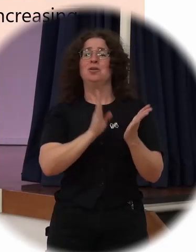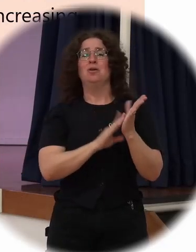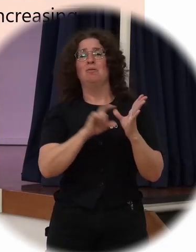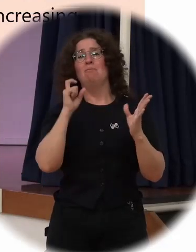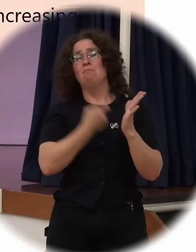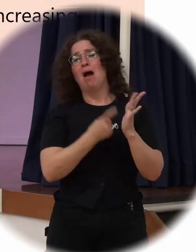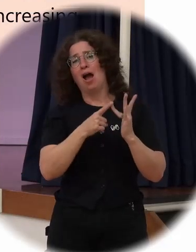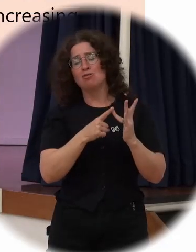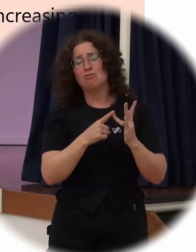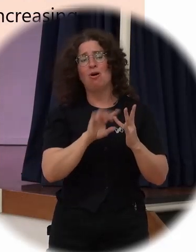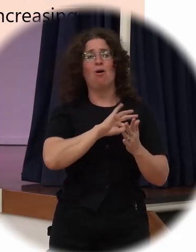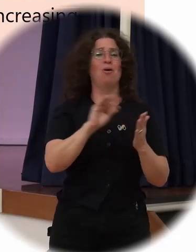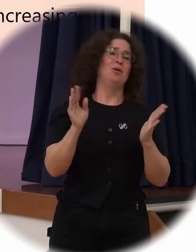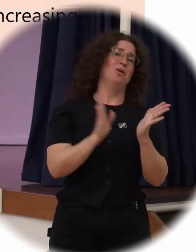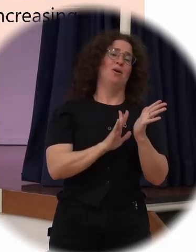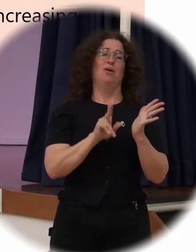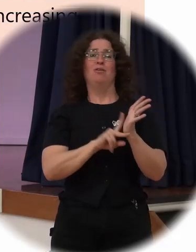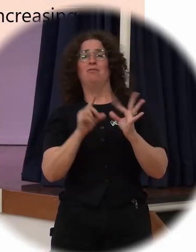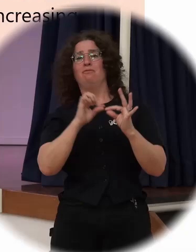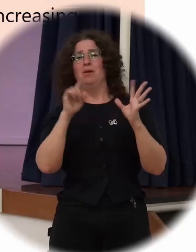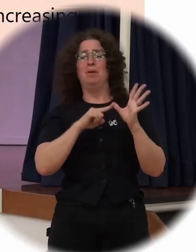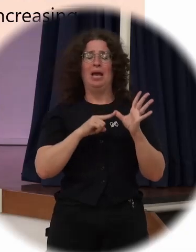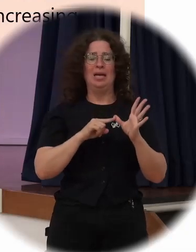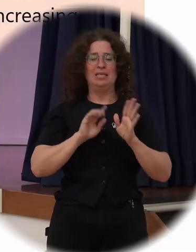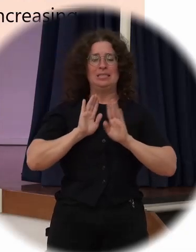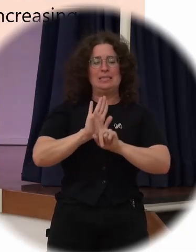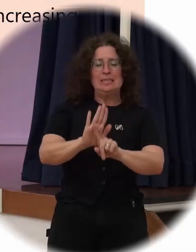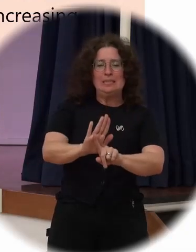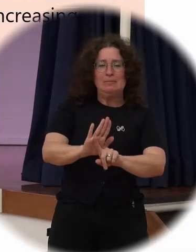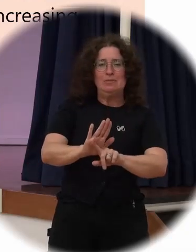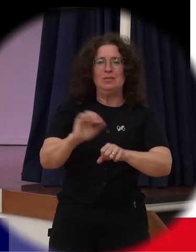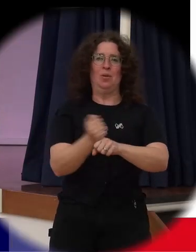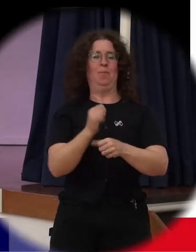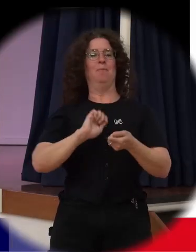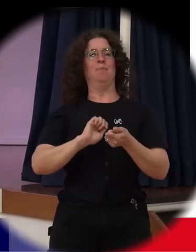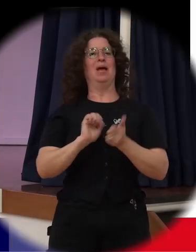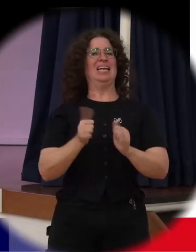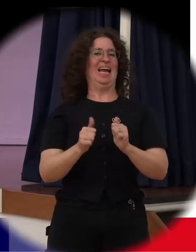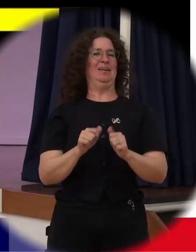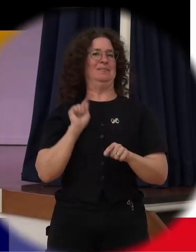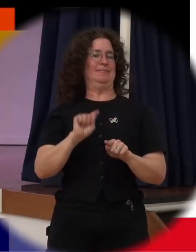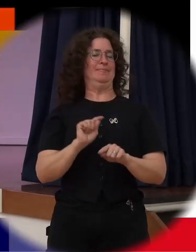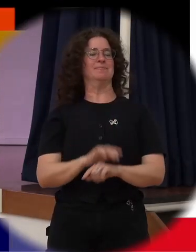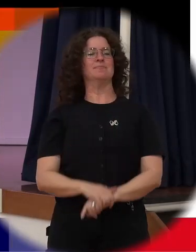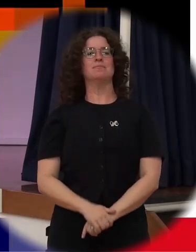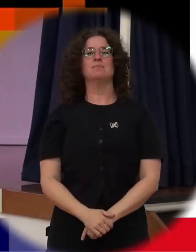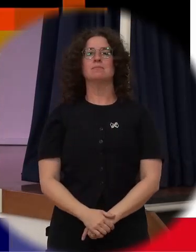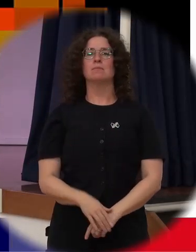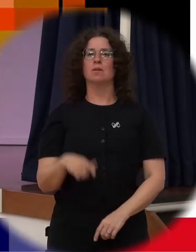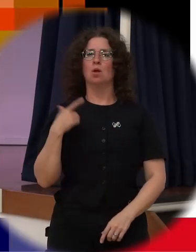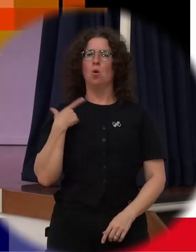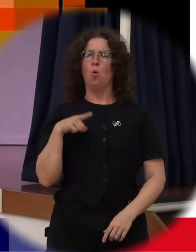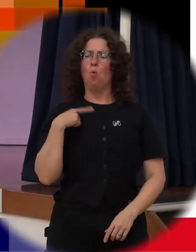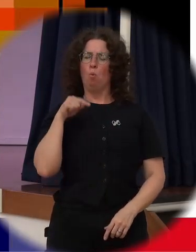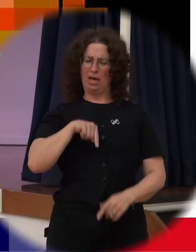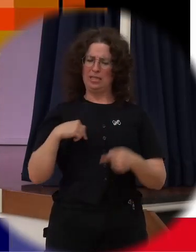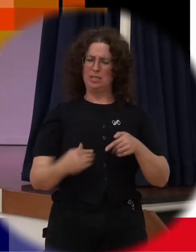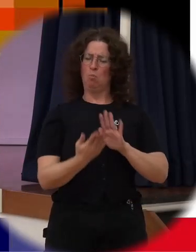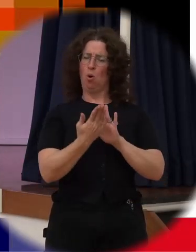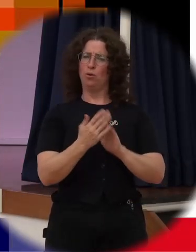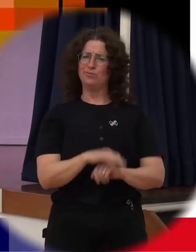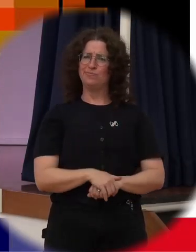do with Excel that can push the boundaries to create some games for our students? Why we choose this approach and why we choose